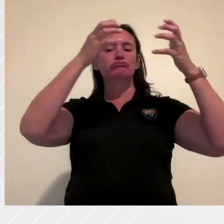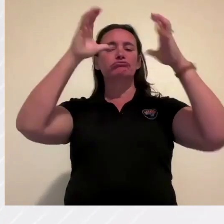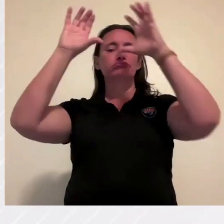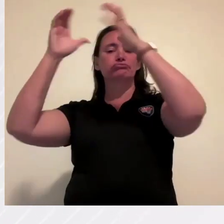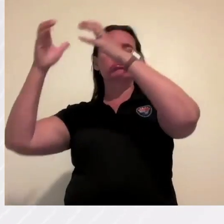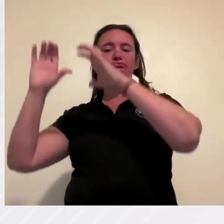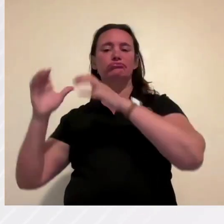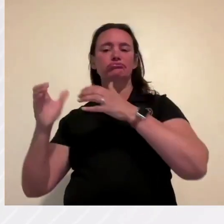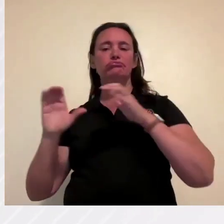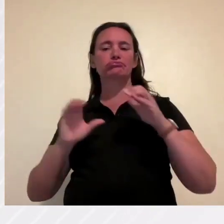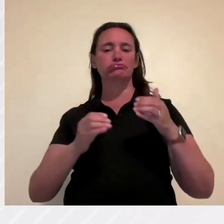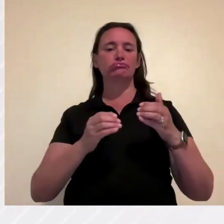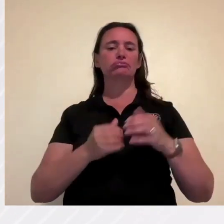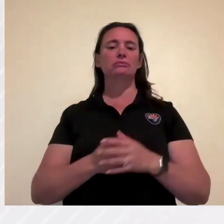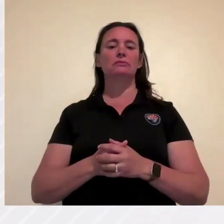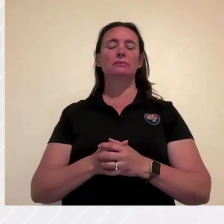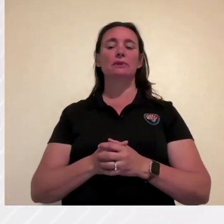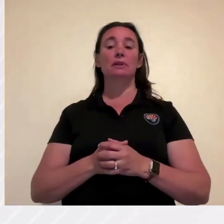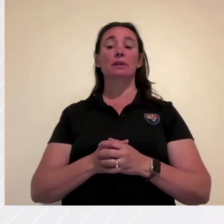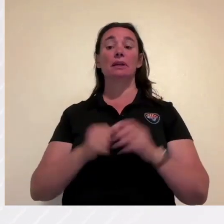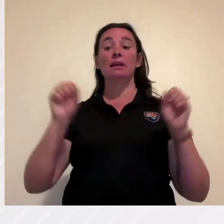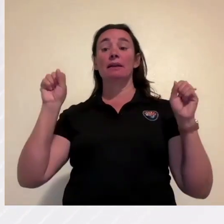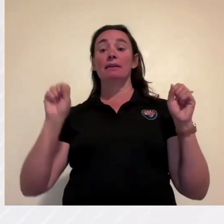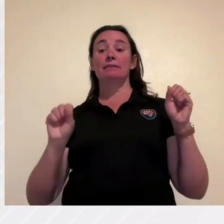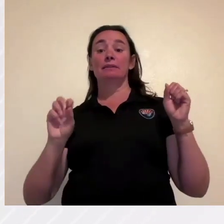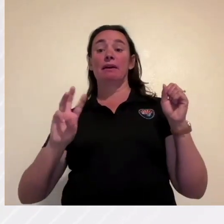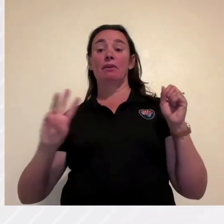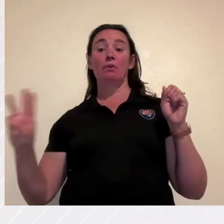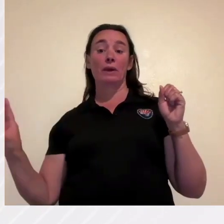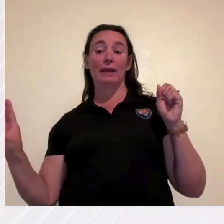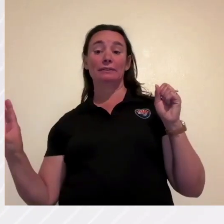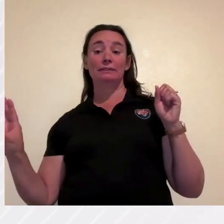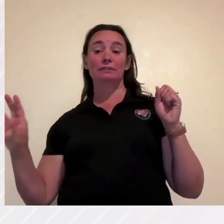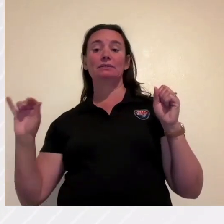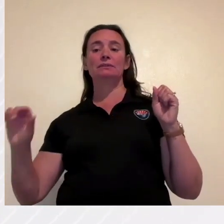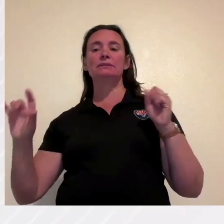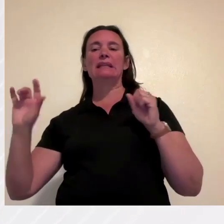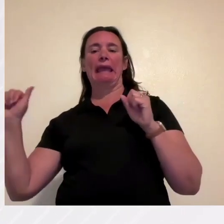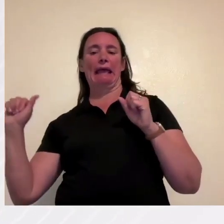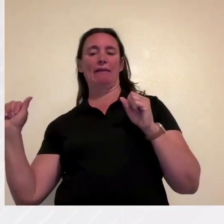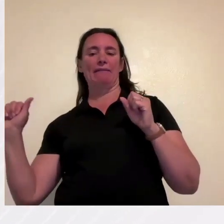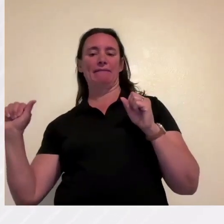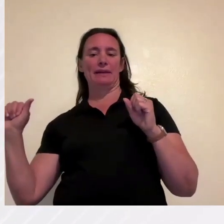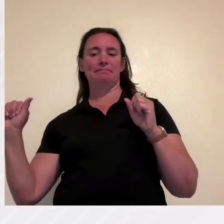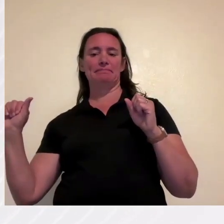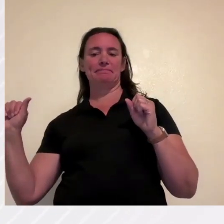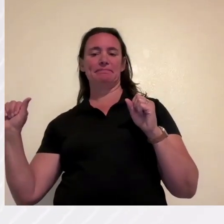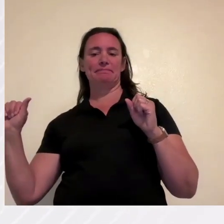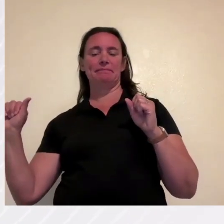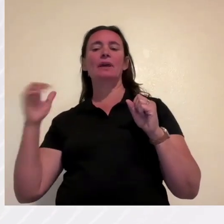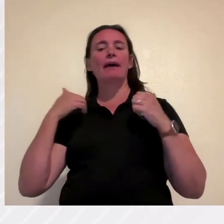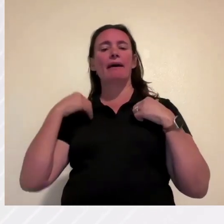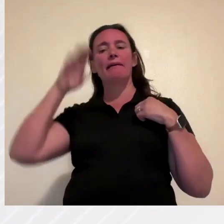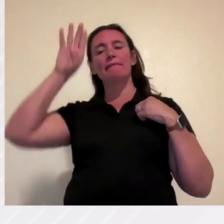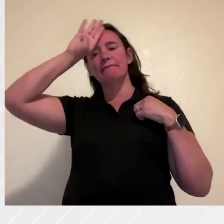in the southwest corner of the fire, which we're calling Division Alpha. We have crews that are making really good